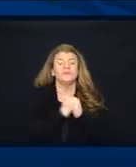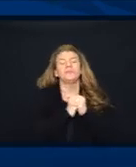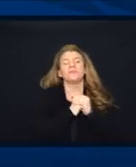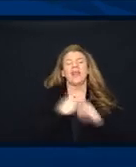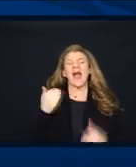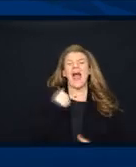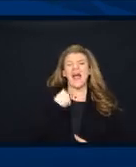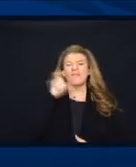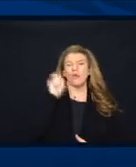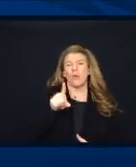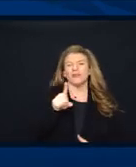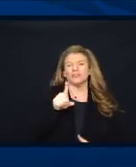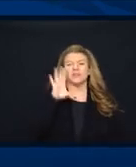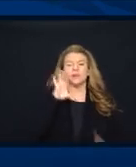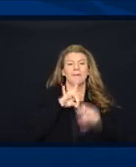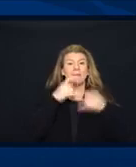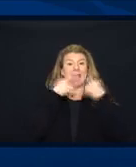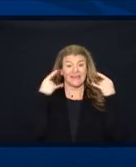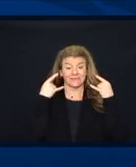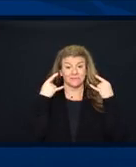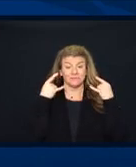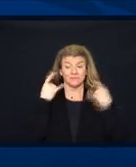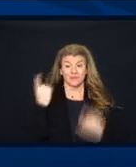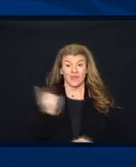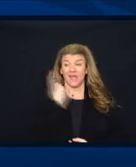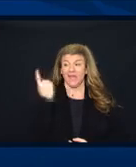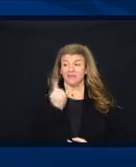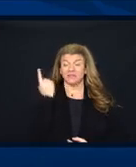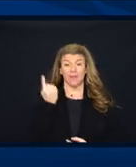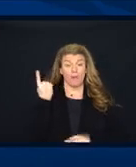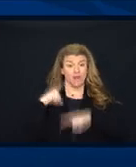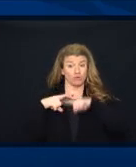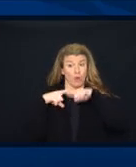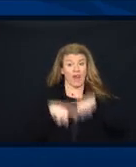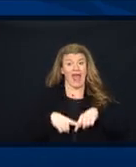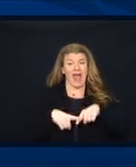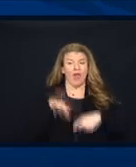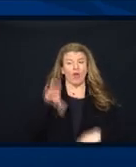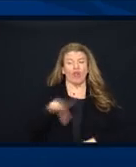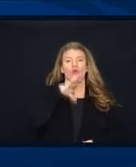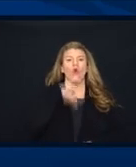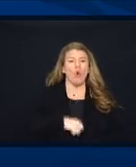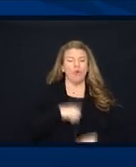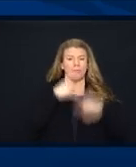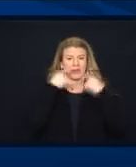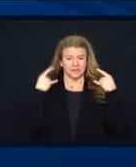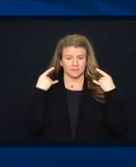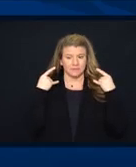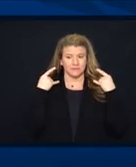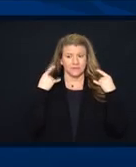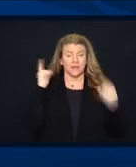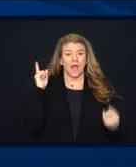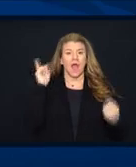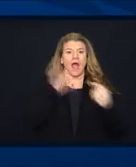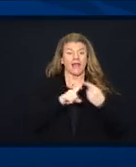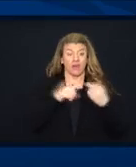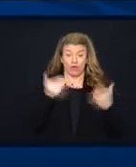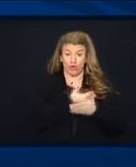I have a question about masks. If someone is relying on their old mask until they get the